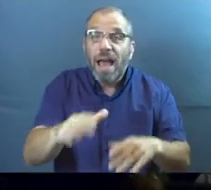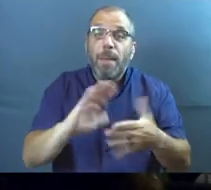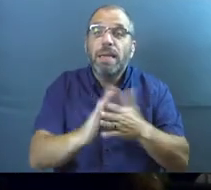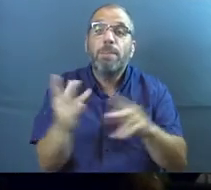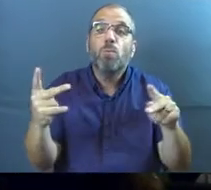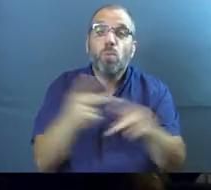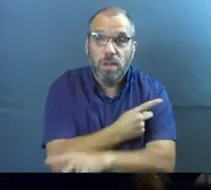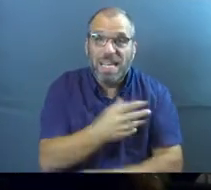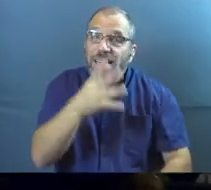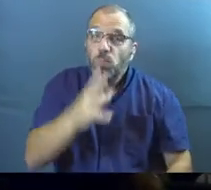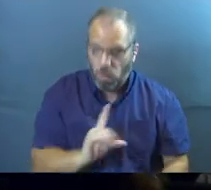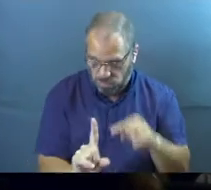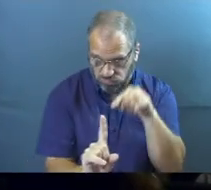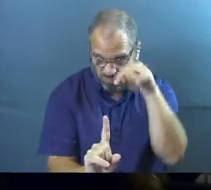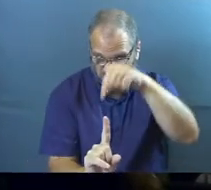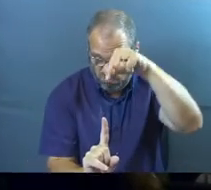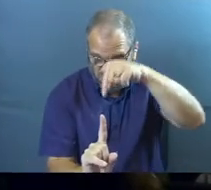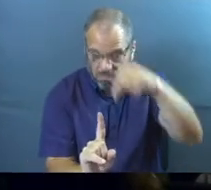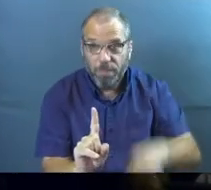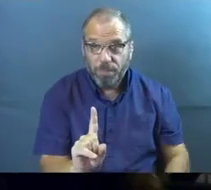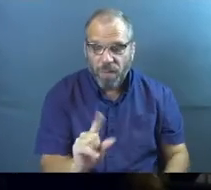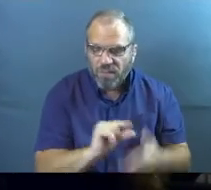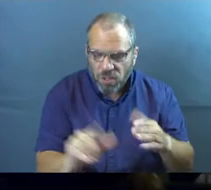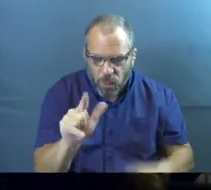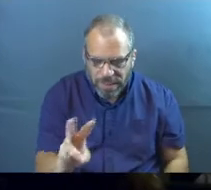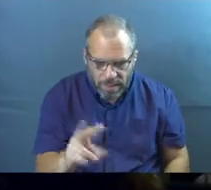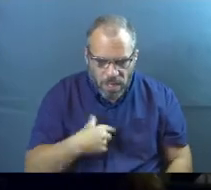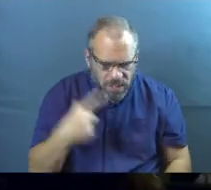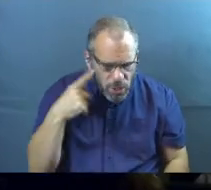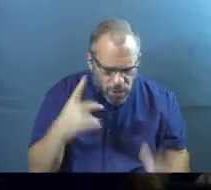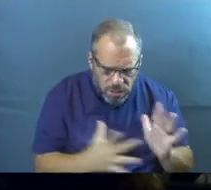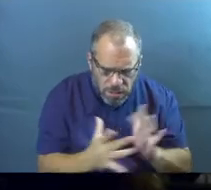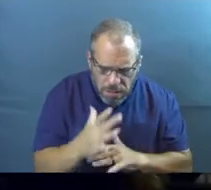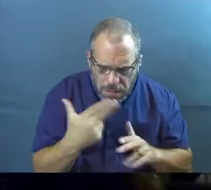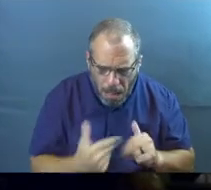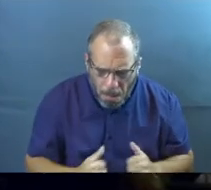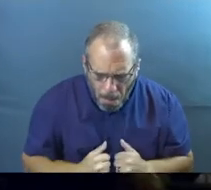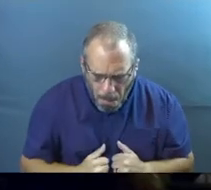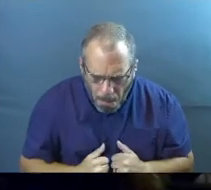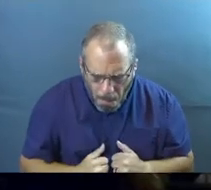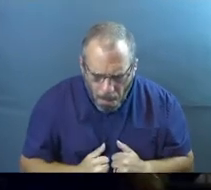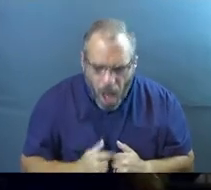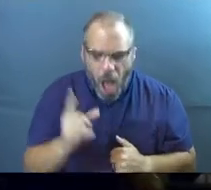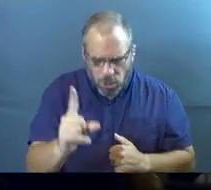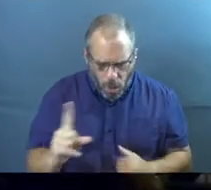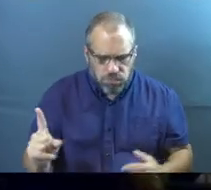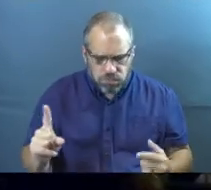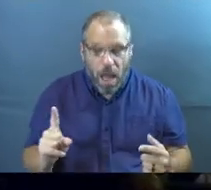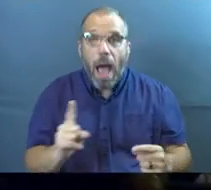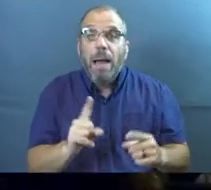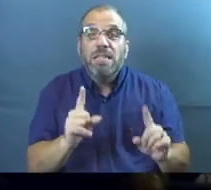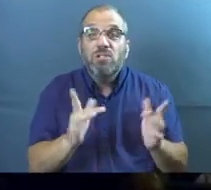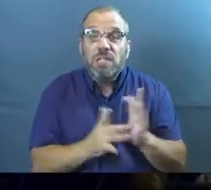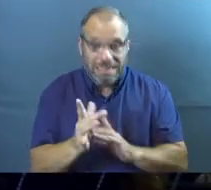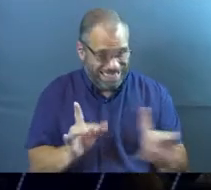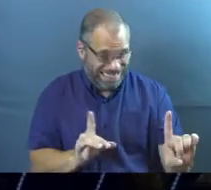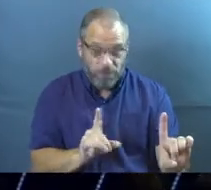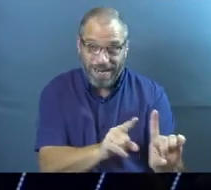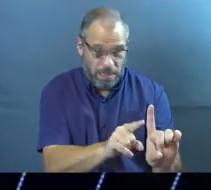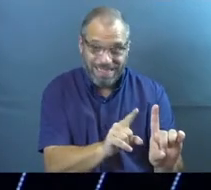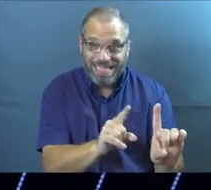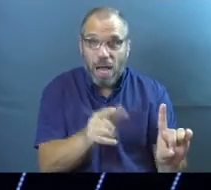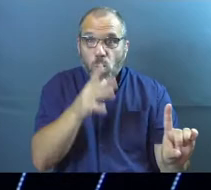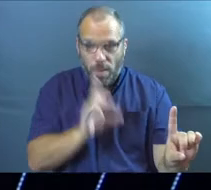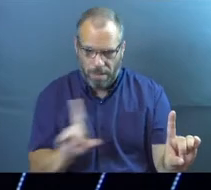she had gotten worse. Verse 27, she had heard about Jesus. So she came up behind him right at that